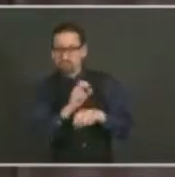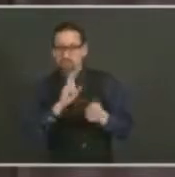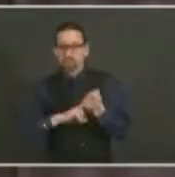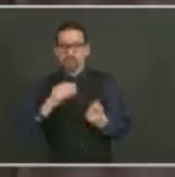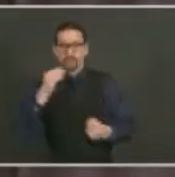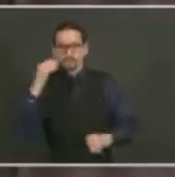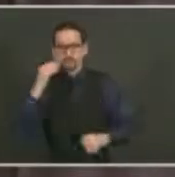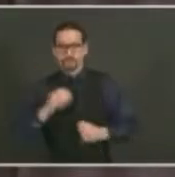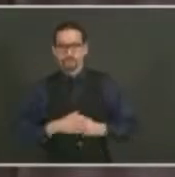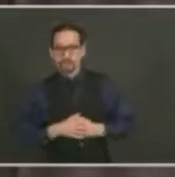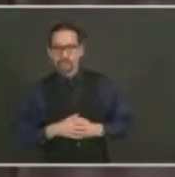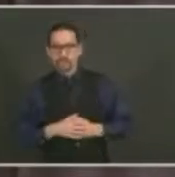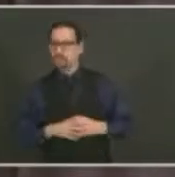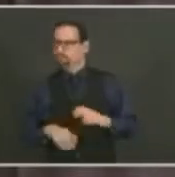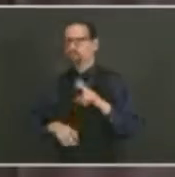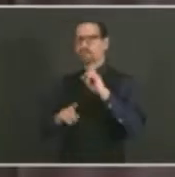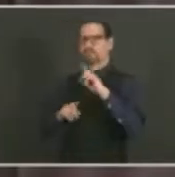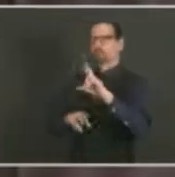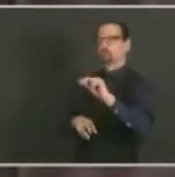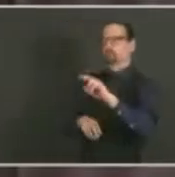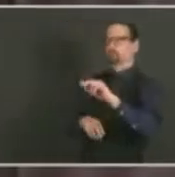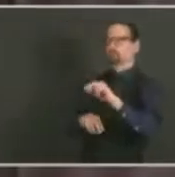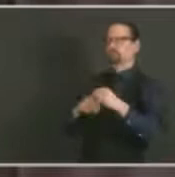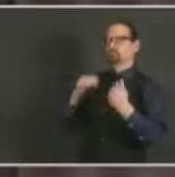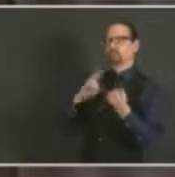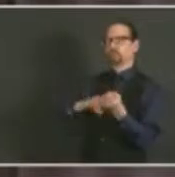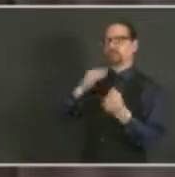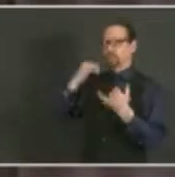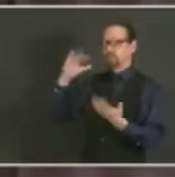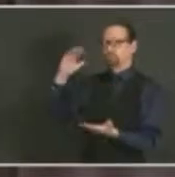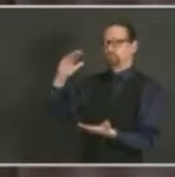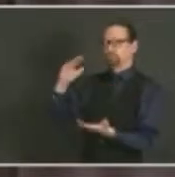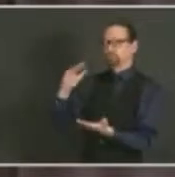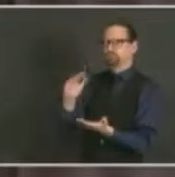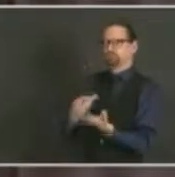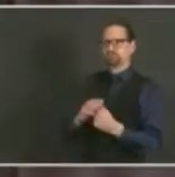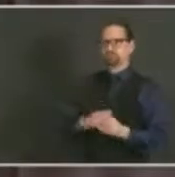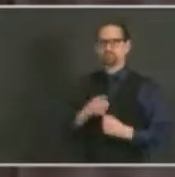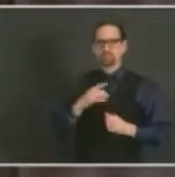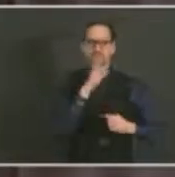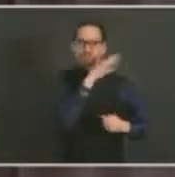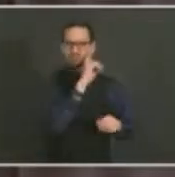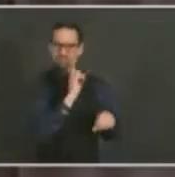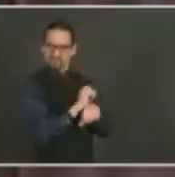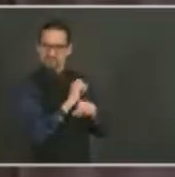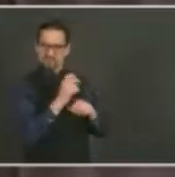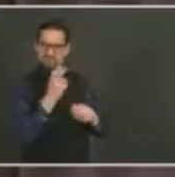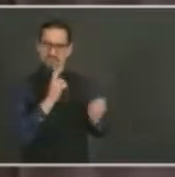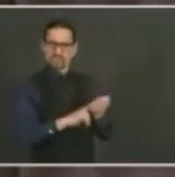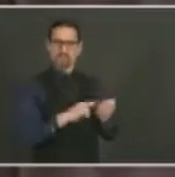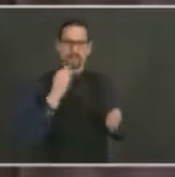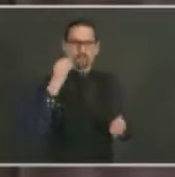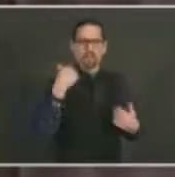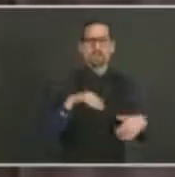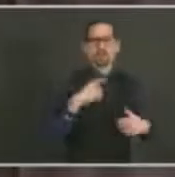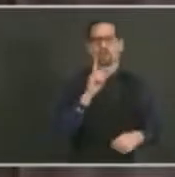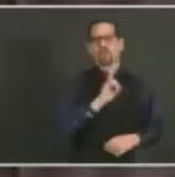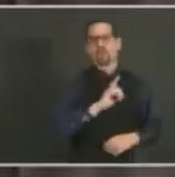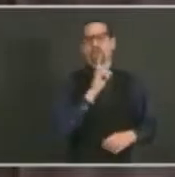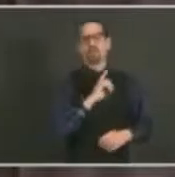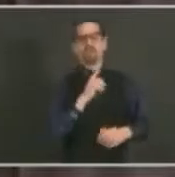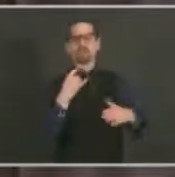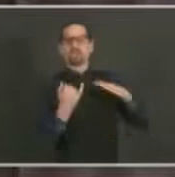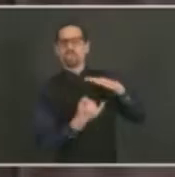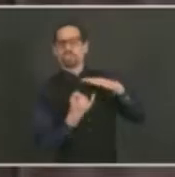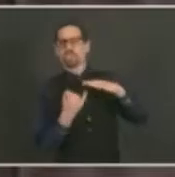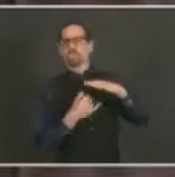up, visitation and all of that a lot of these seniors literally are dying of loneliness. It seems there's a lot of CYA on the nursing home